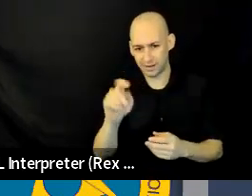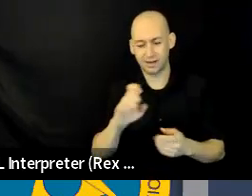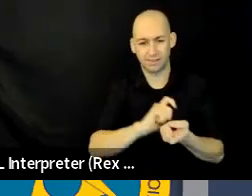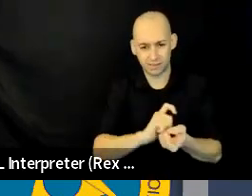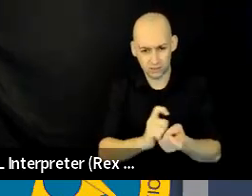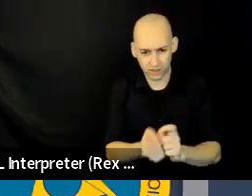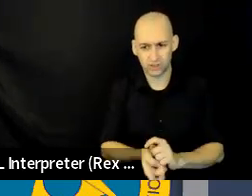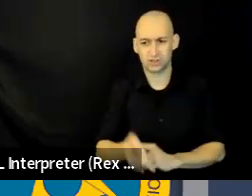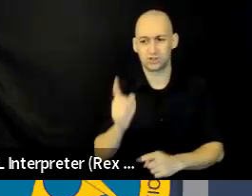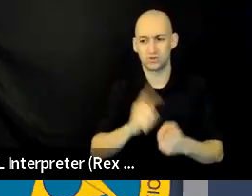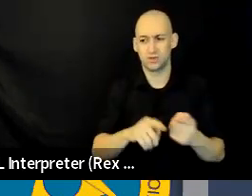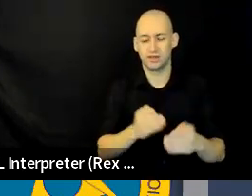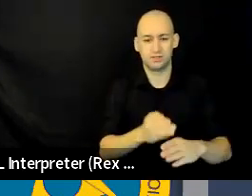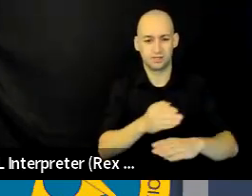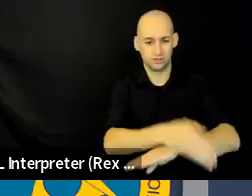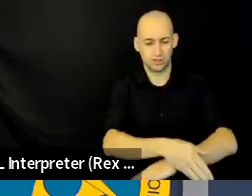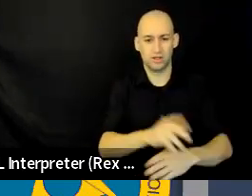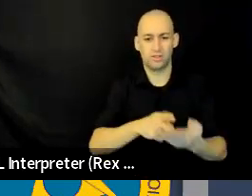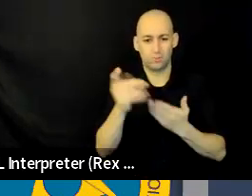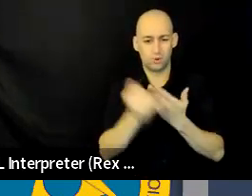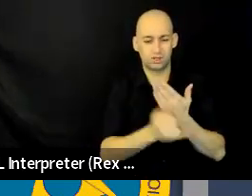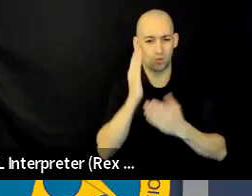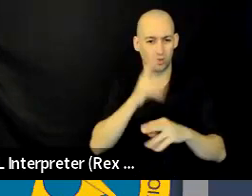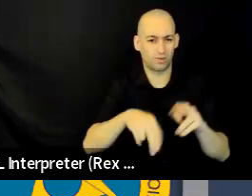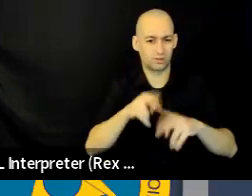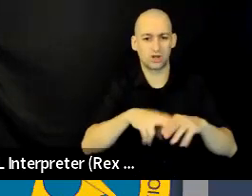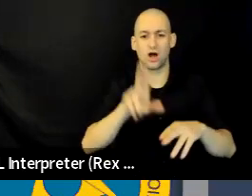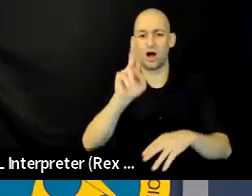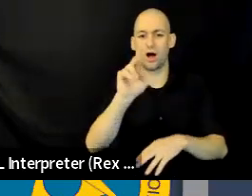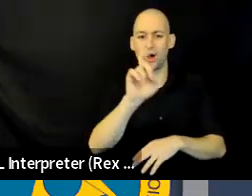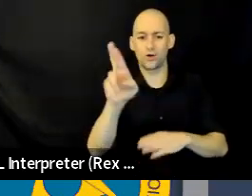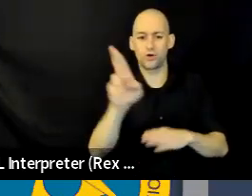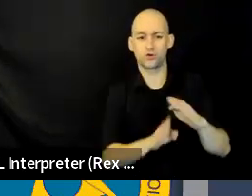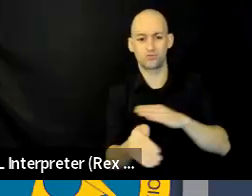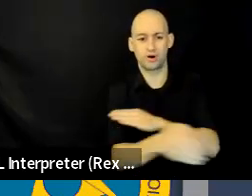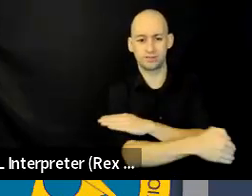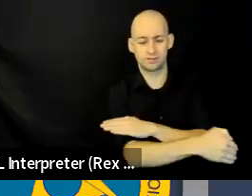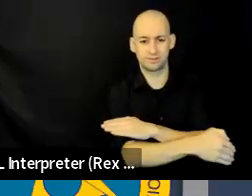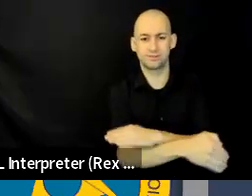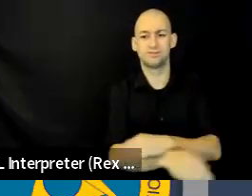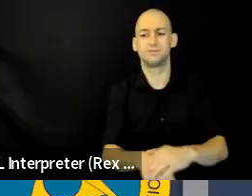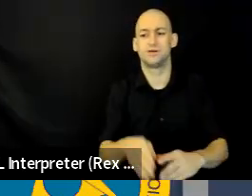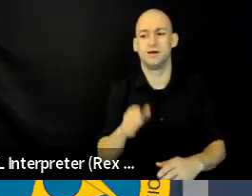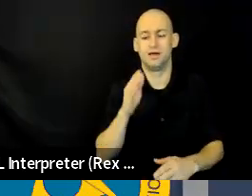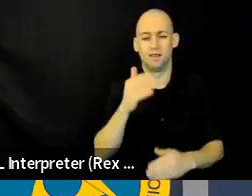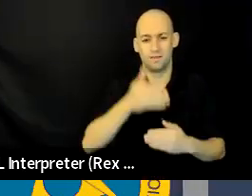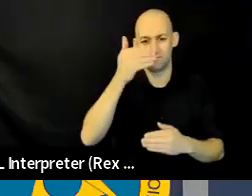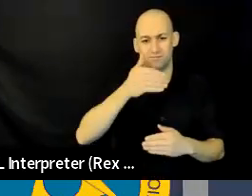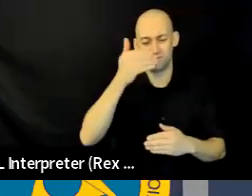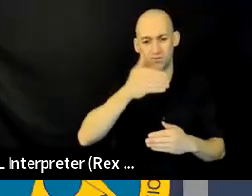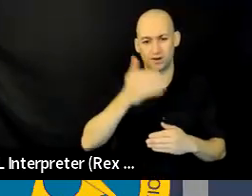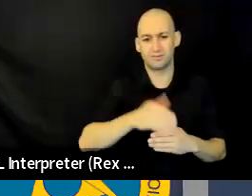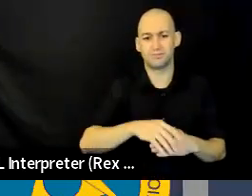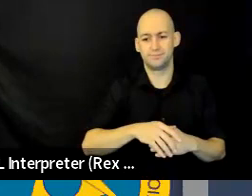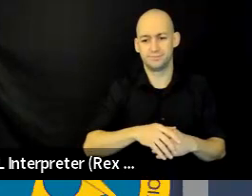changes to the intersection, the project will construct an undercrossing near the intersection and a frontage road